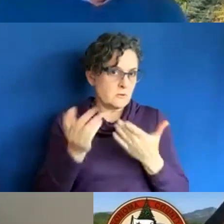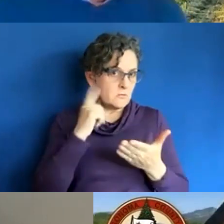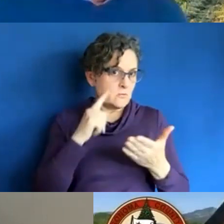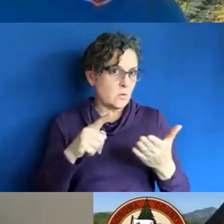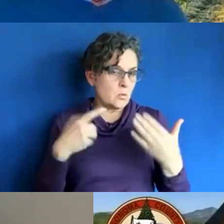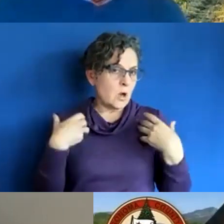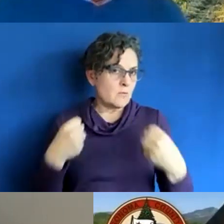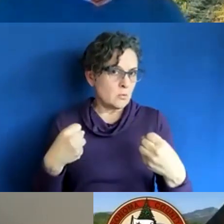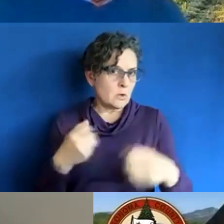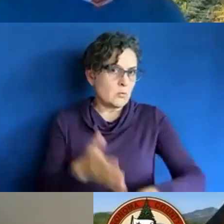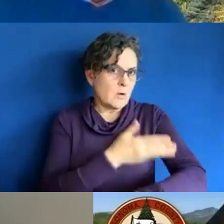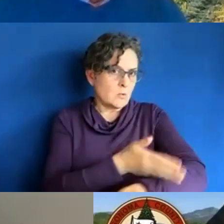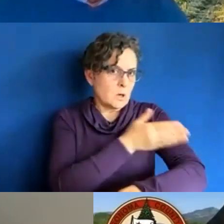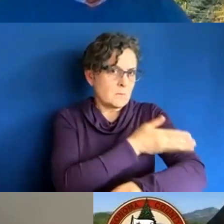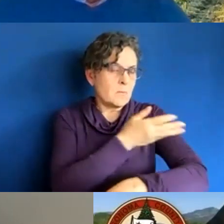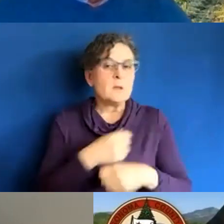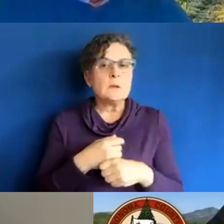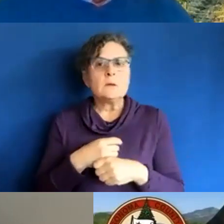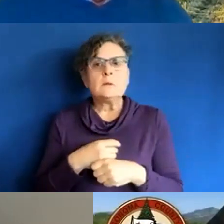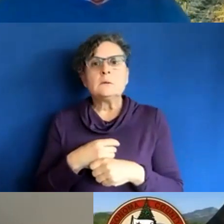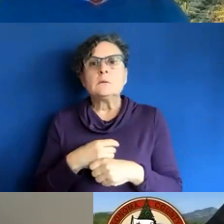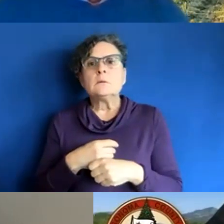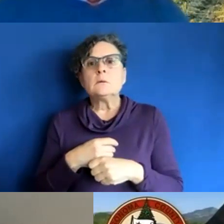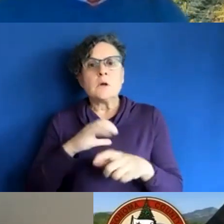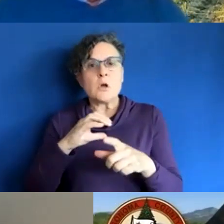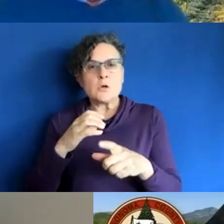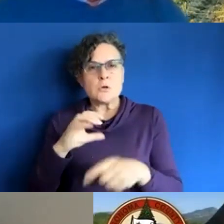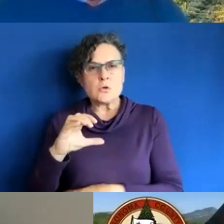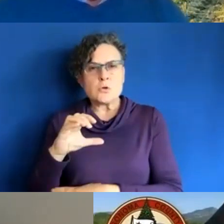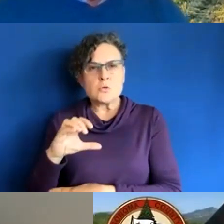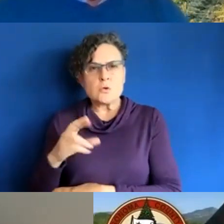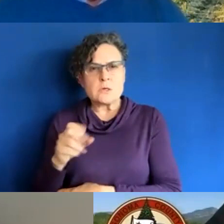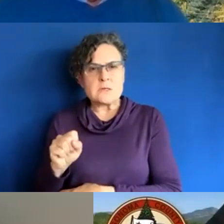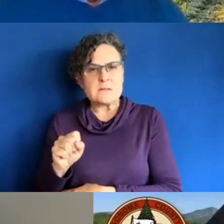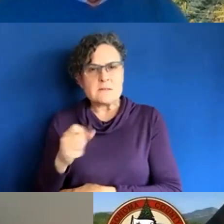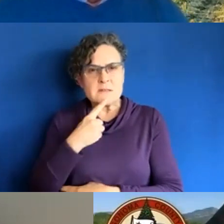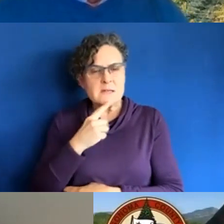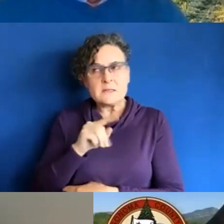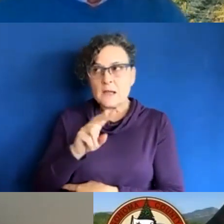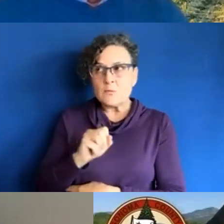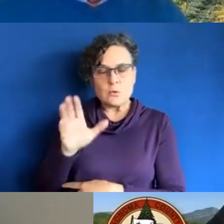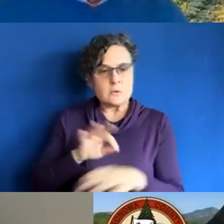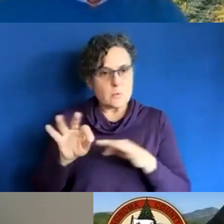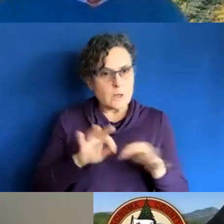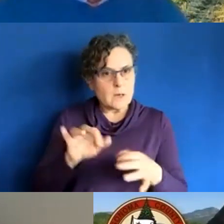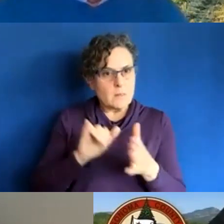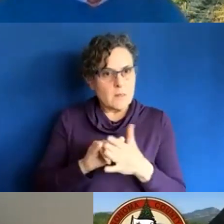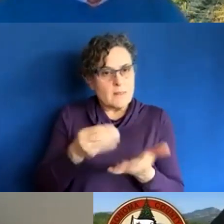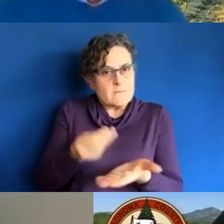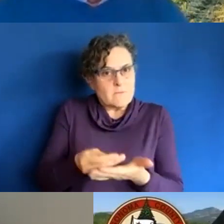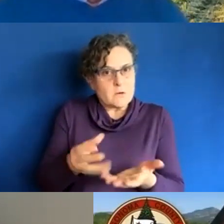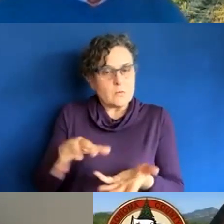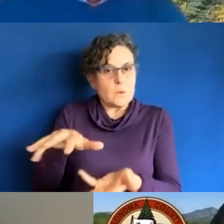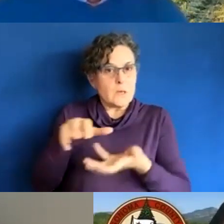And Dave, would you explain that a lot of the funding that we receive from the state and federal government is dependent on us using